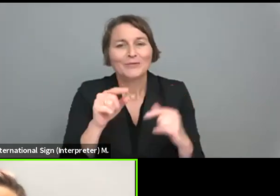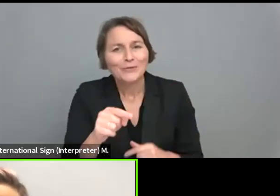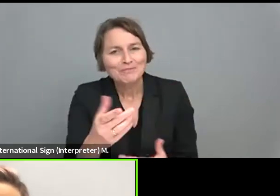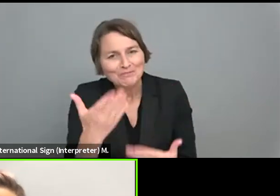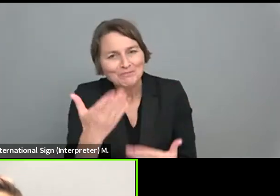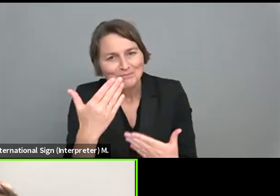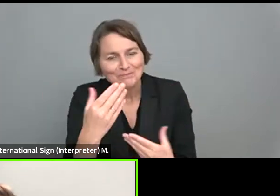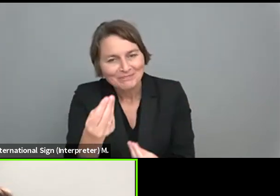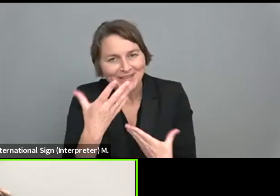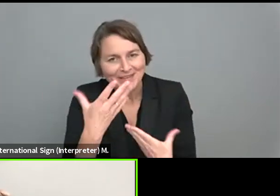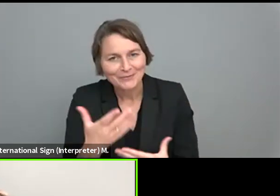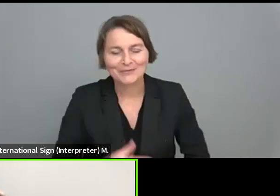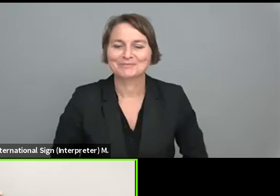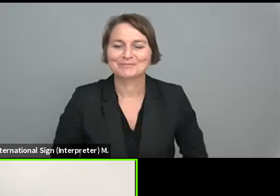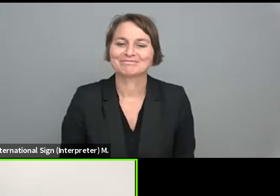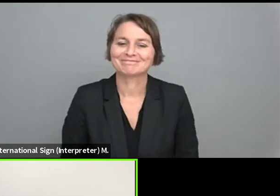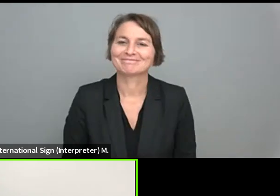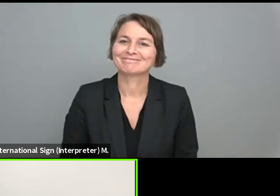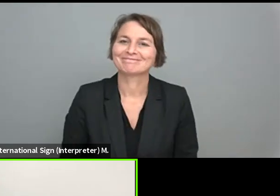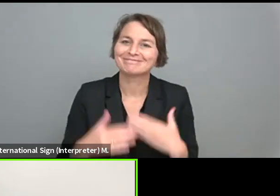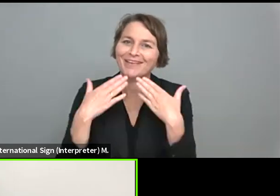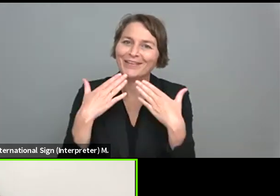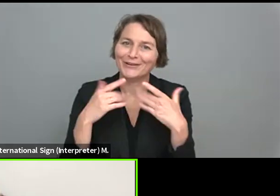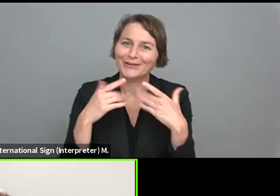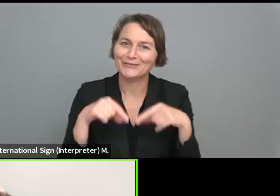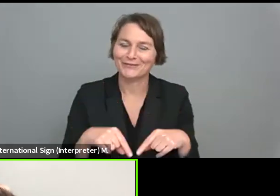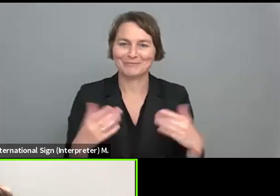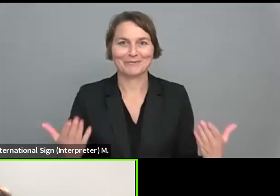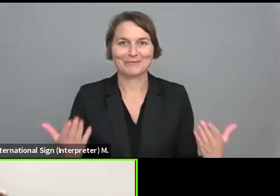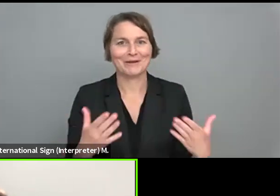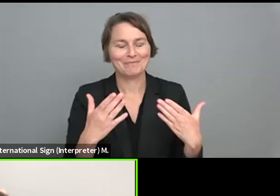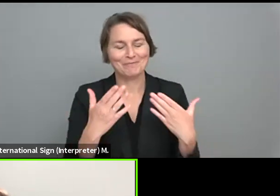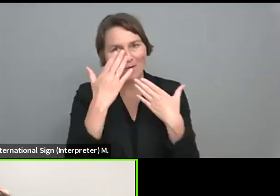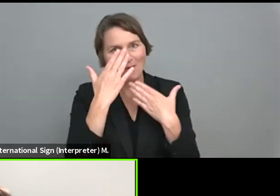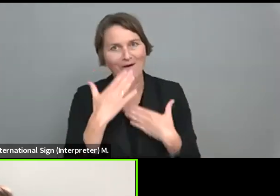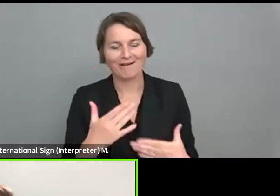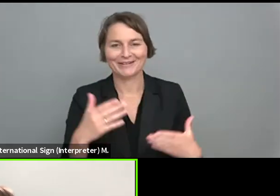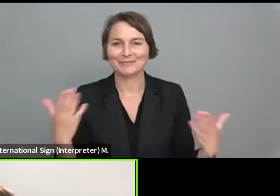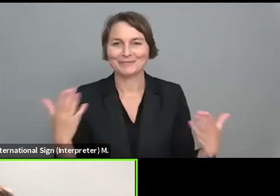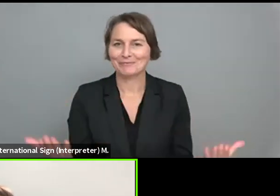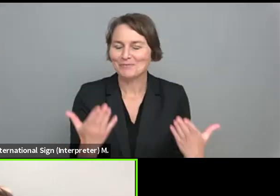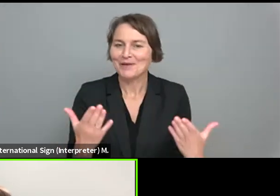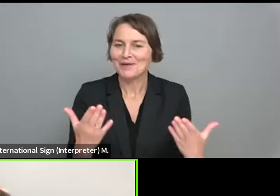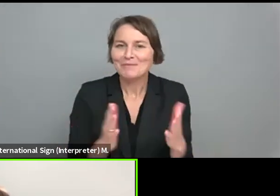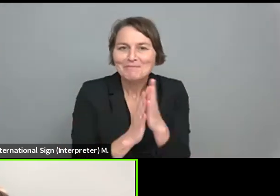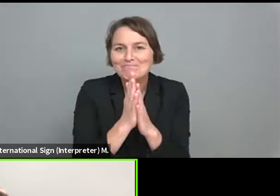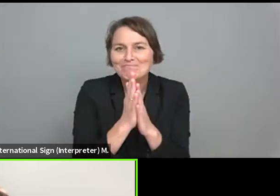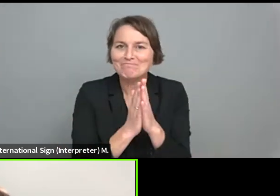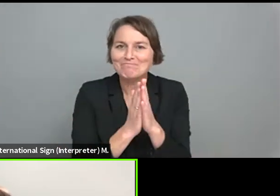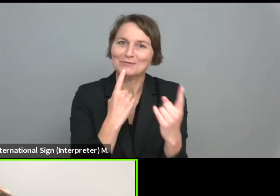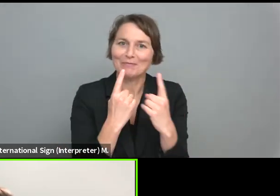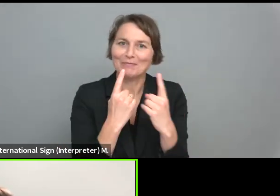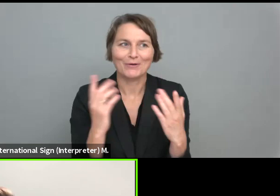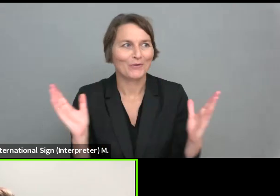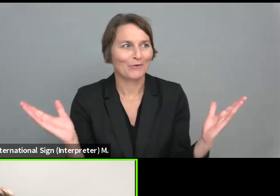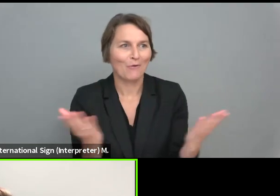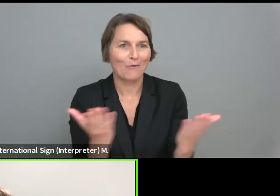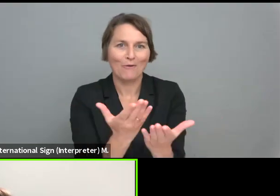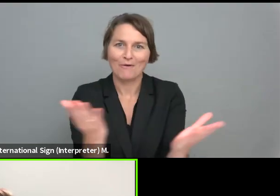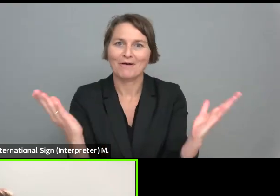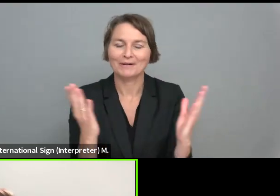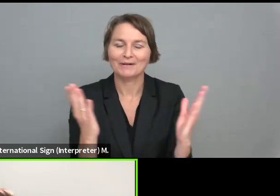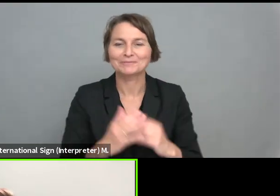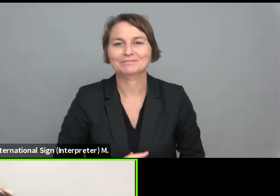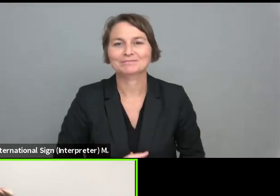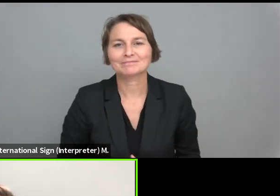First of all, thank you so much for having me. It's an honor to be here, and I'm really excited to be able to speak with everyone. I think when I